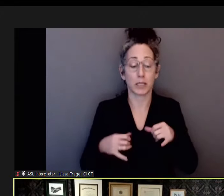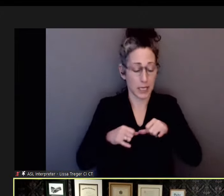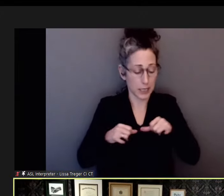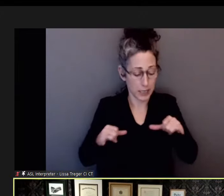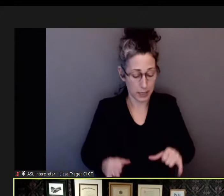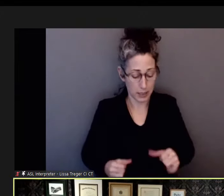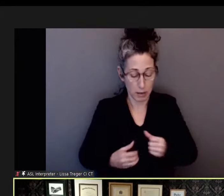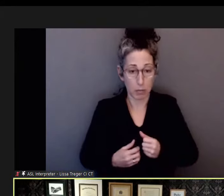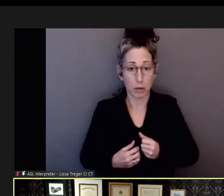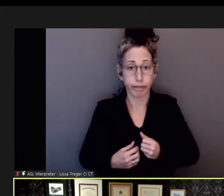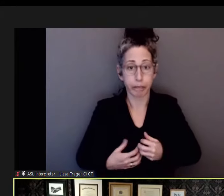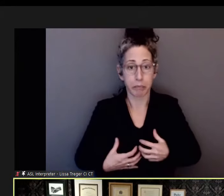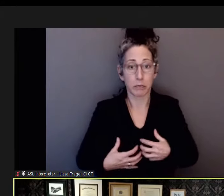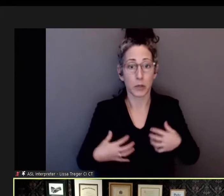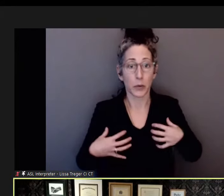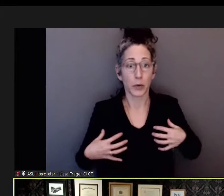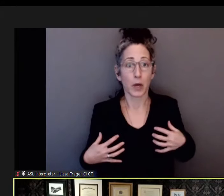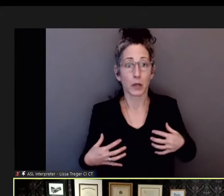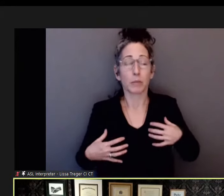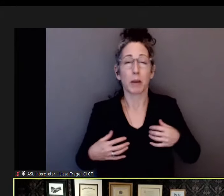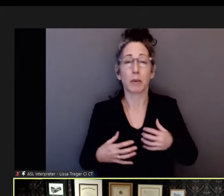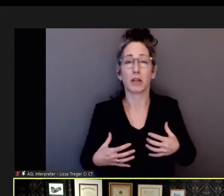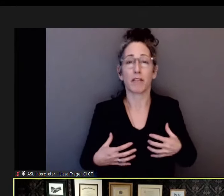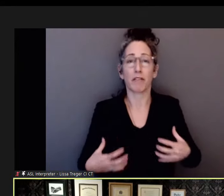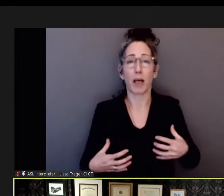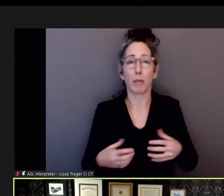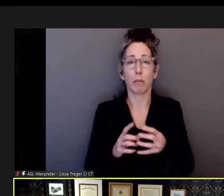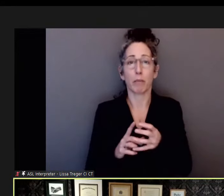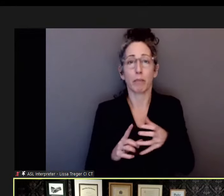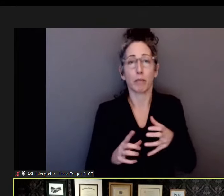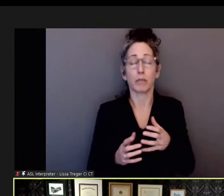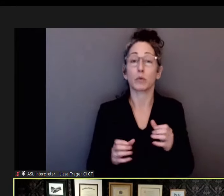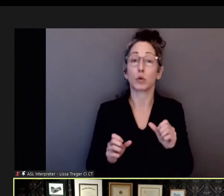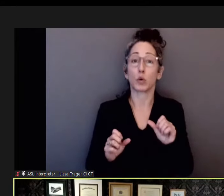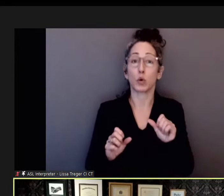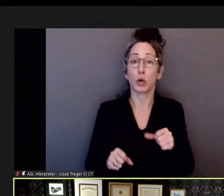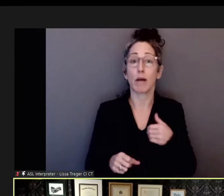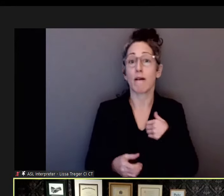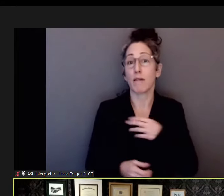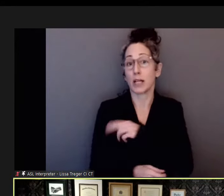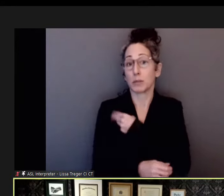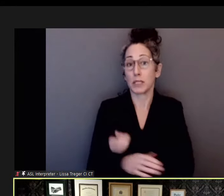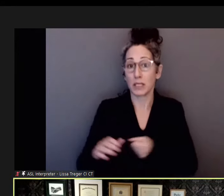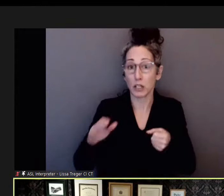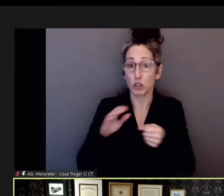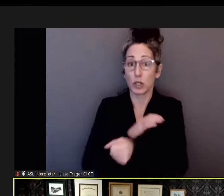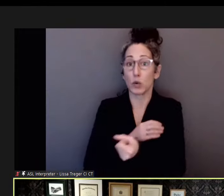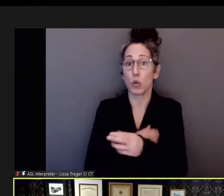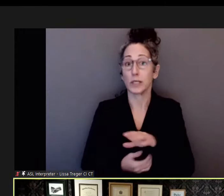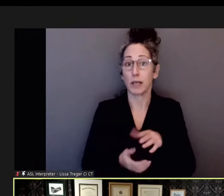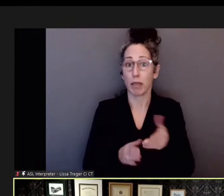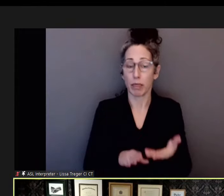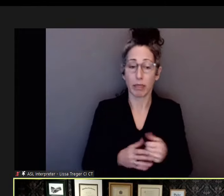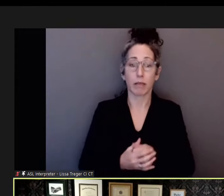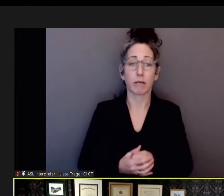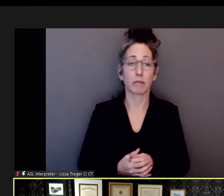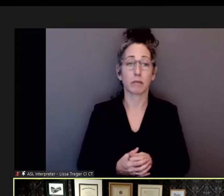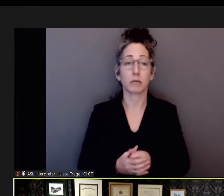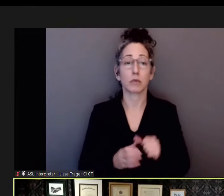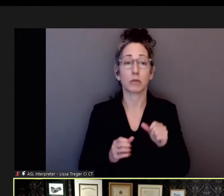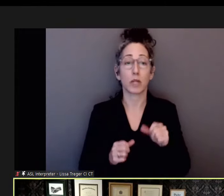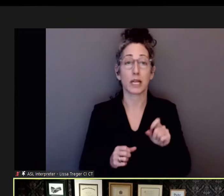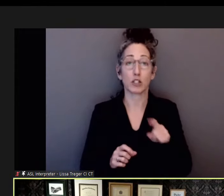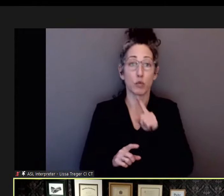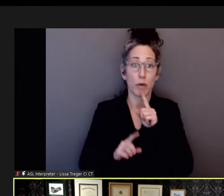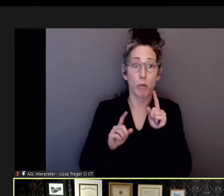syndrome in adults, and cases of COVID-19 that result in hospitalization or death. And people should submit the reports to VAERS online at the